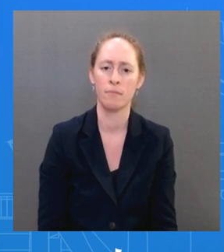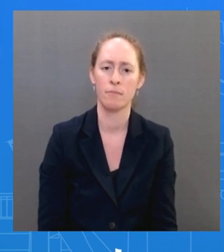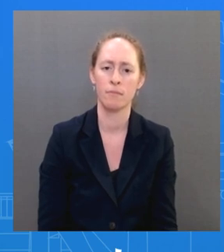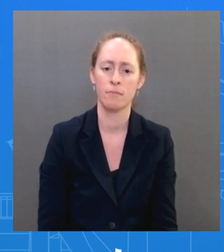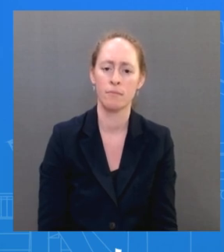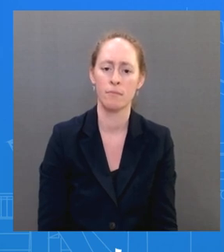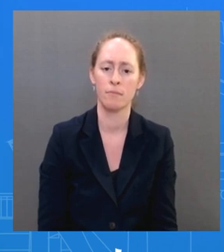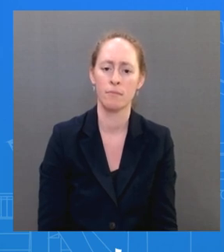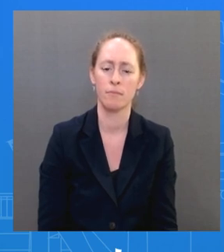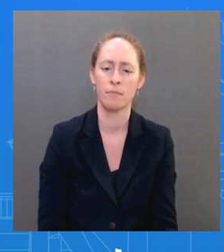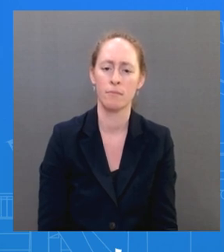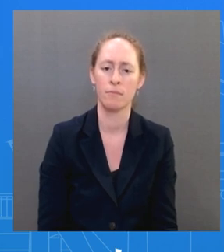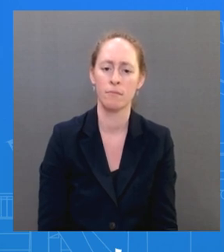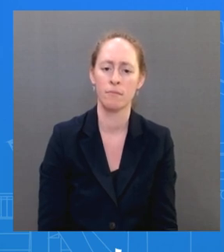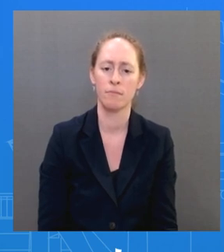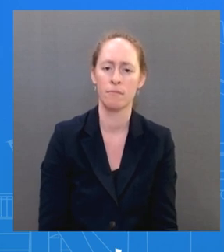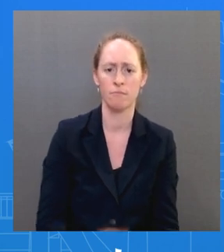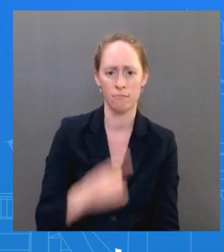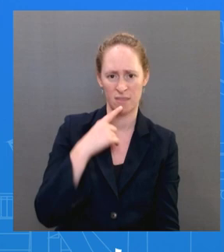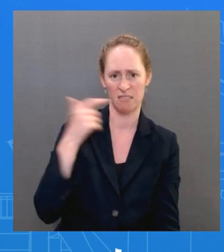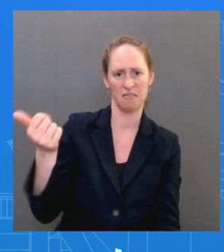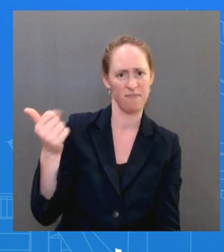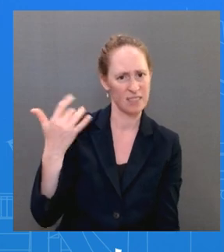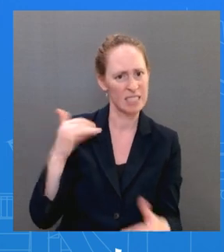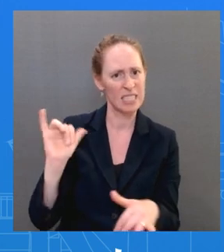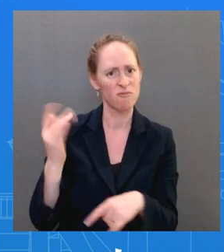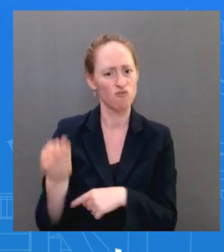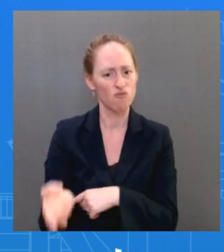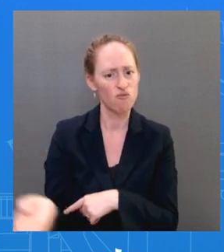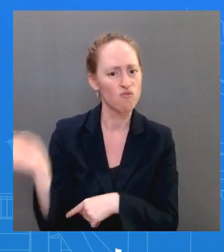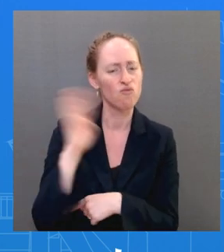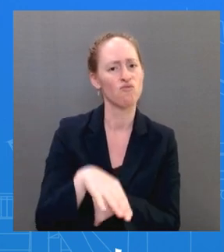morning. Can you just give us a little sense of what else he's